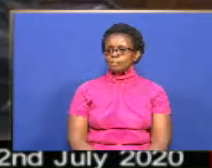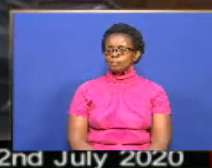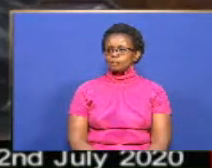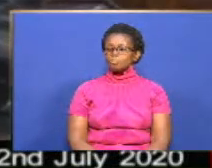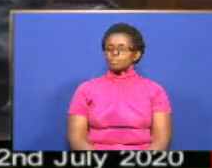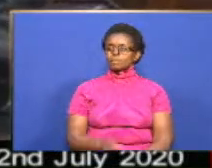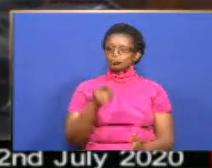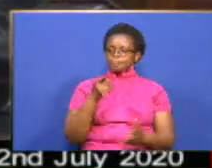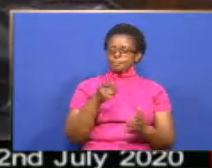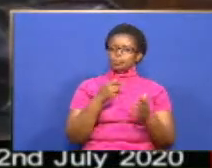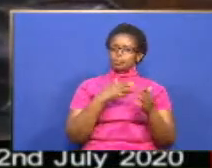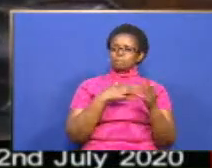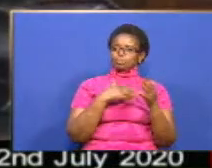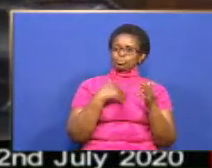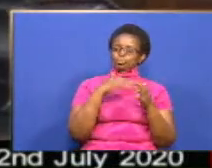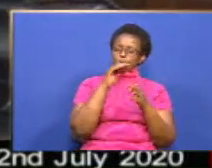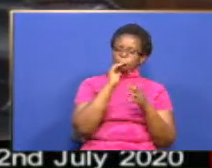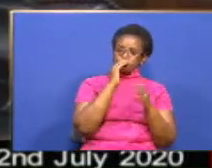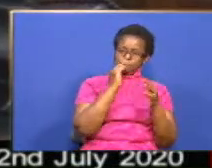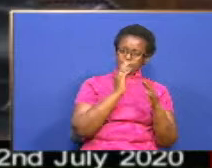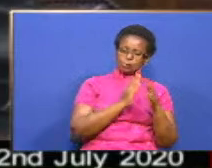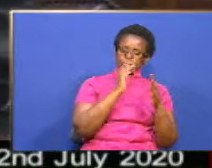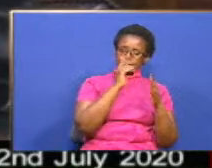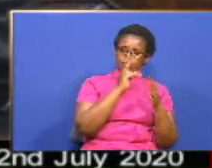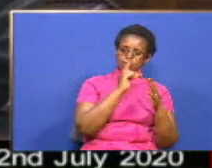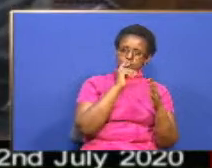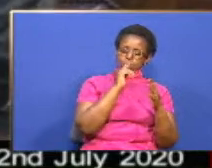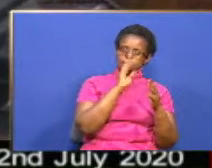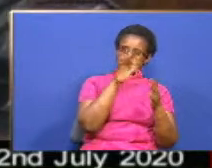mover to move reporting of the bill.